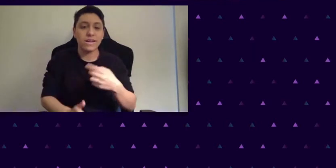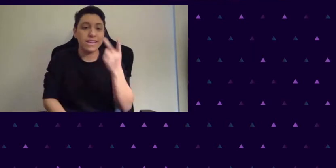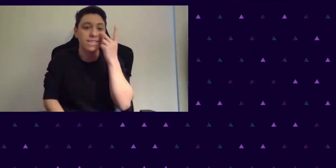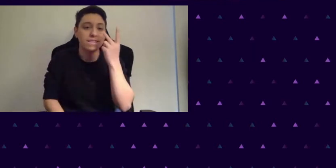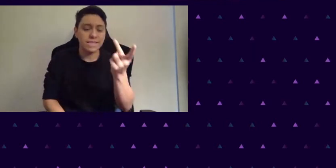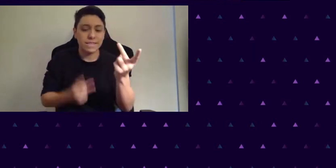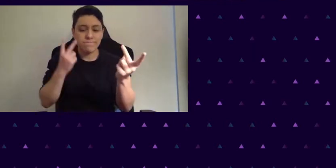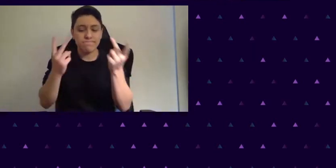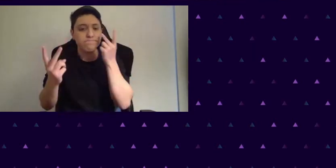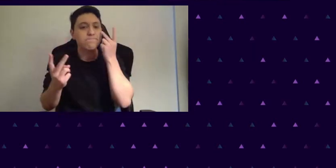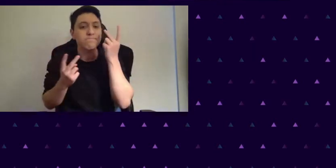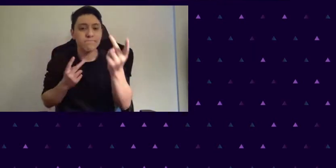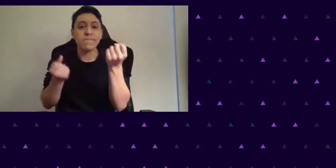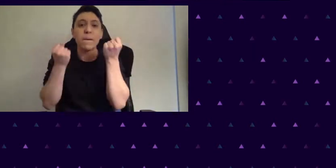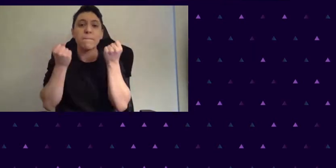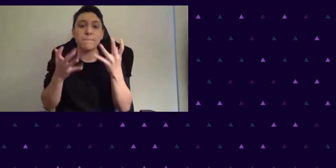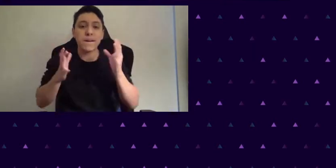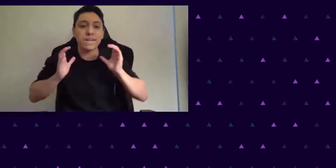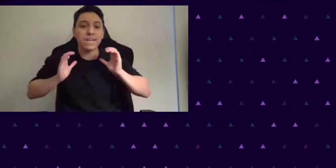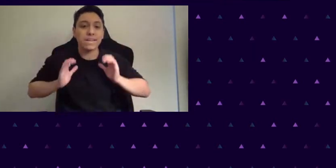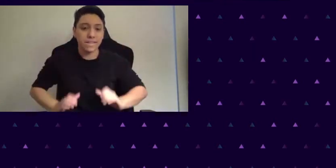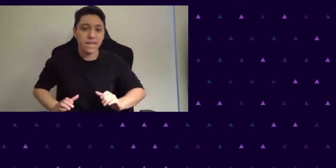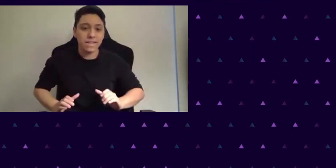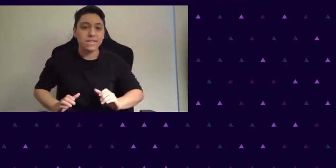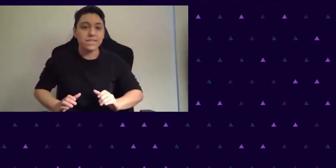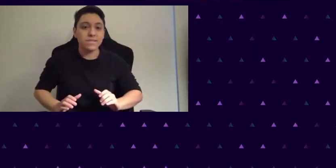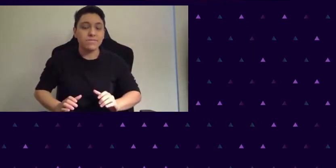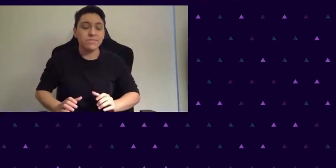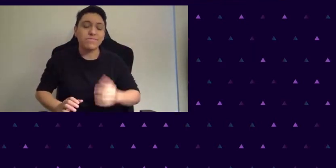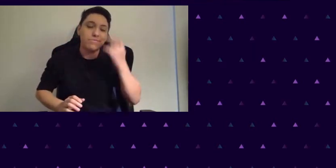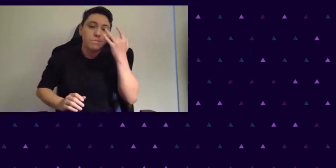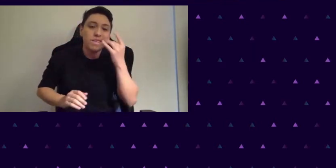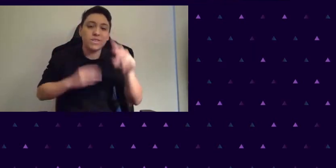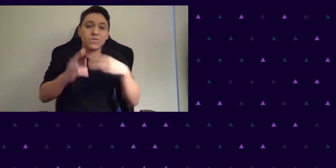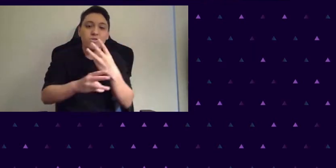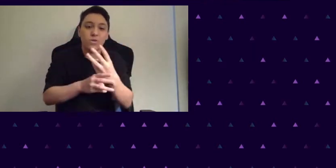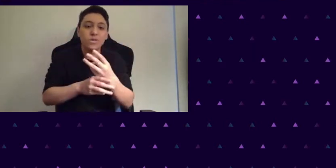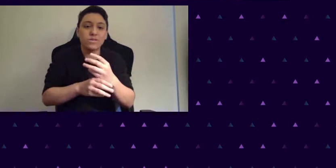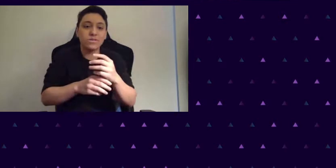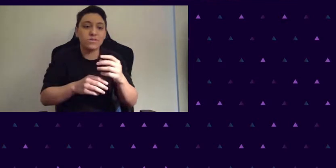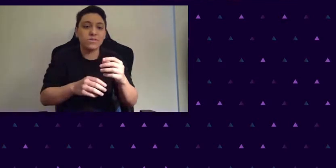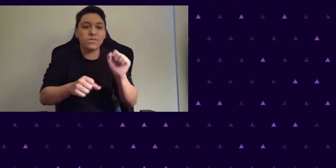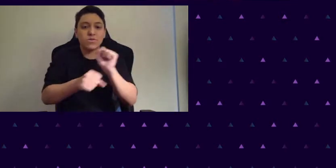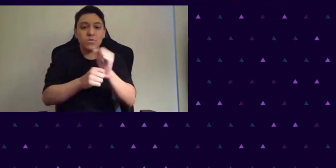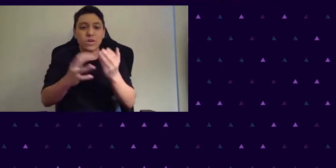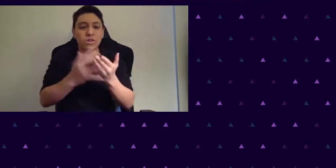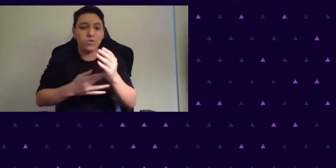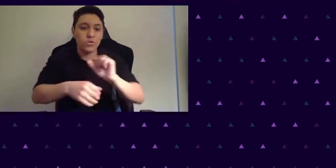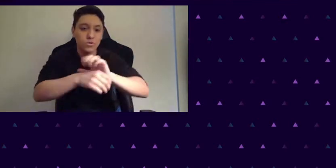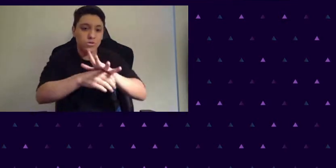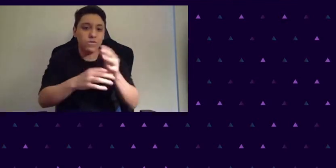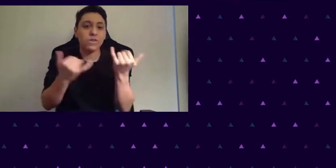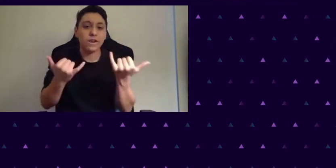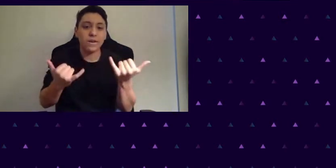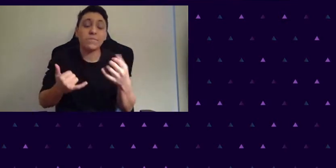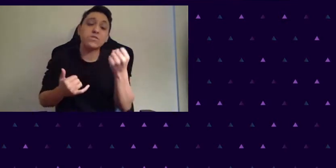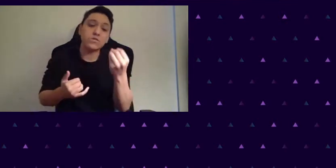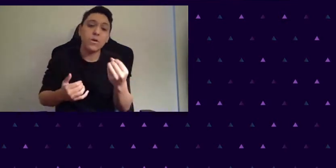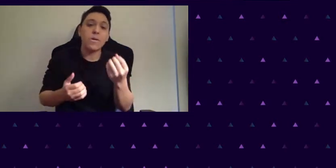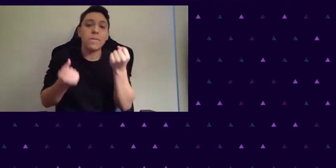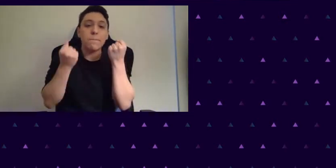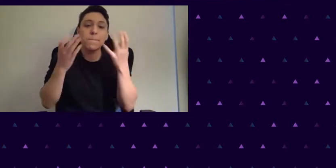lot of clients. Of course, the world is dealing with COVID right now, so I've been seeing a lot of clients come in